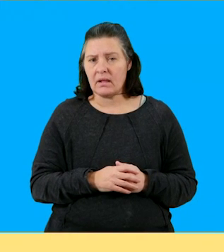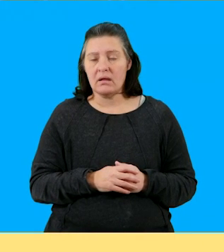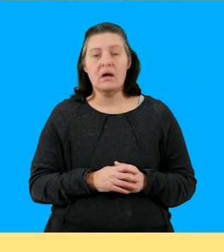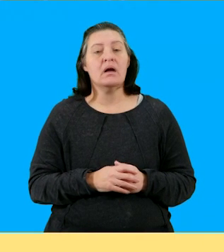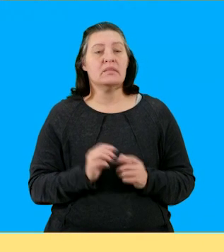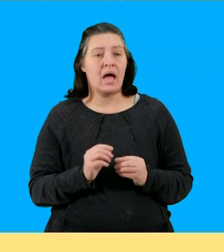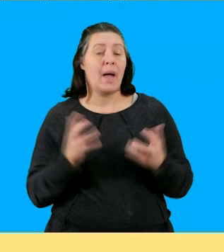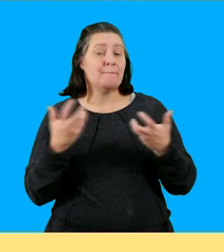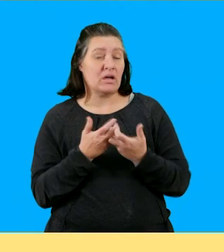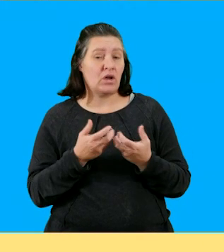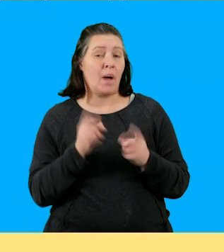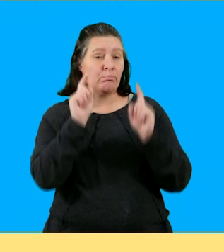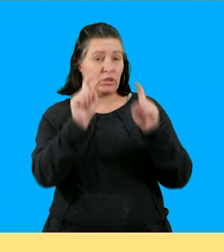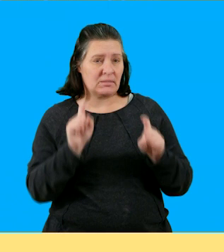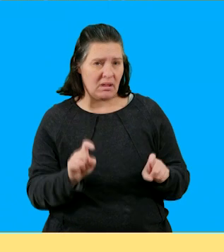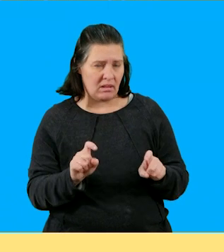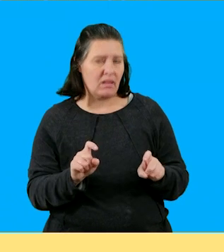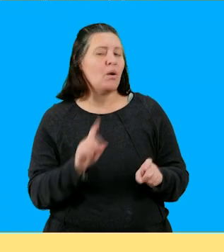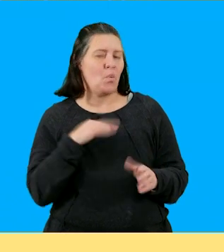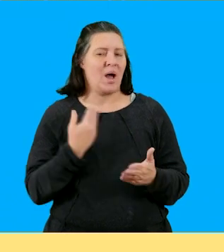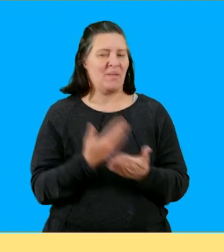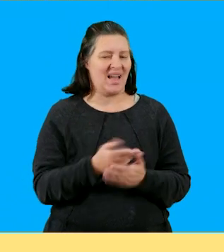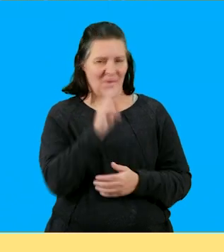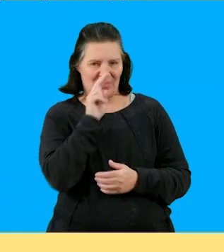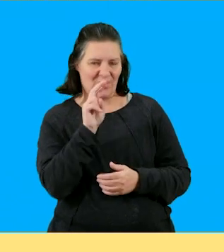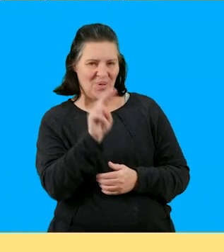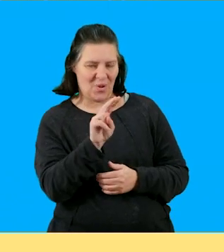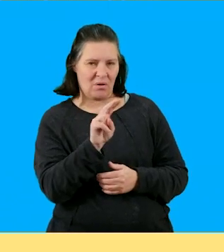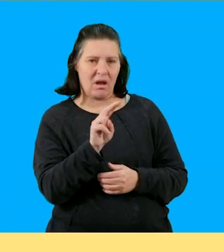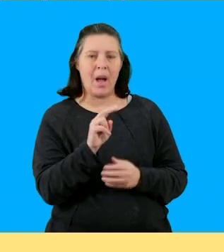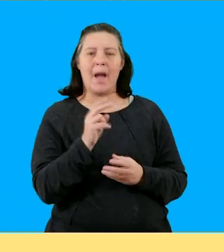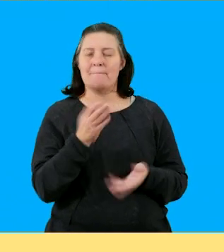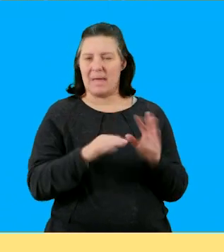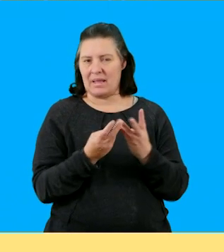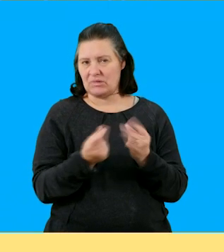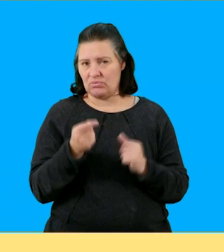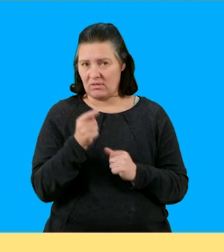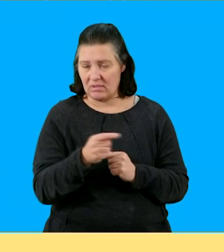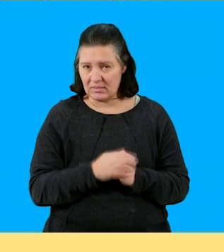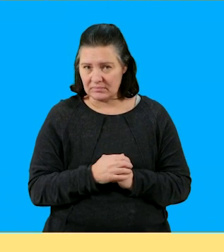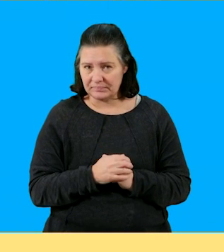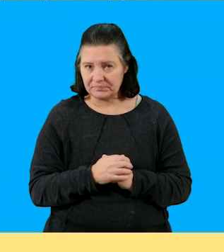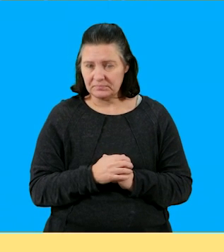The matching principle is therefore applied when we are looking at our packing materials.